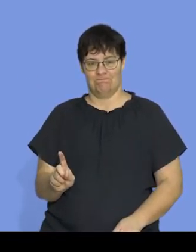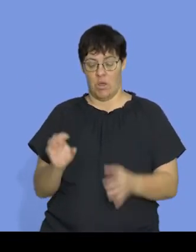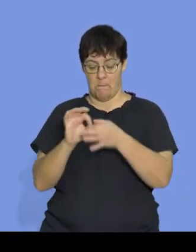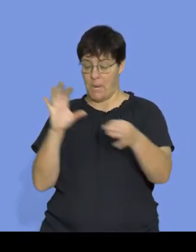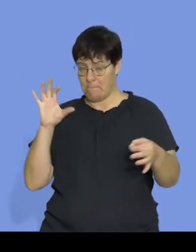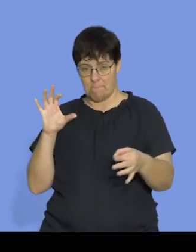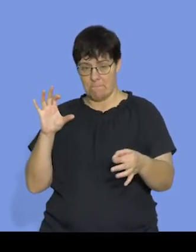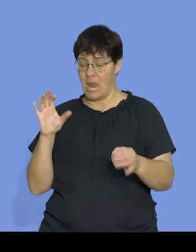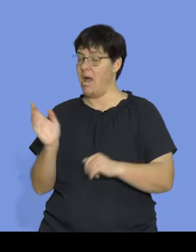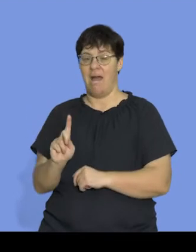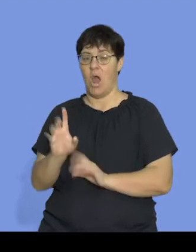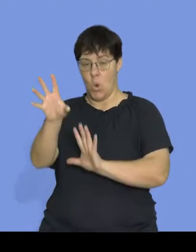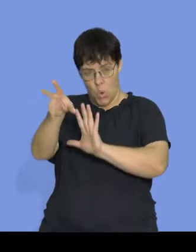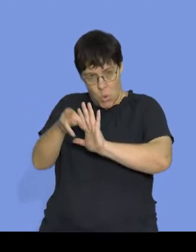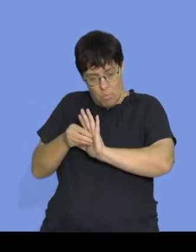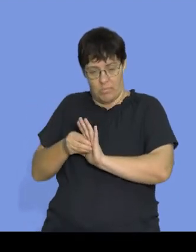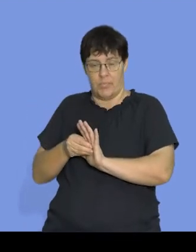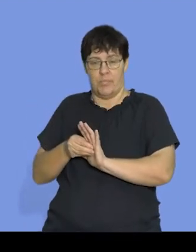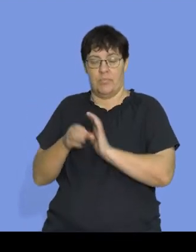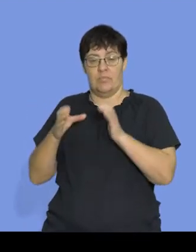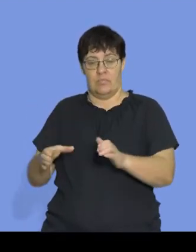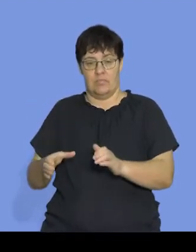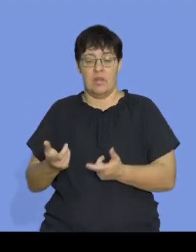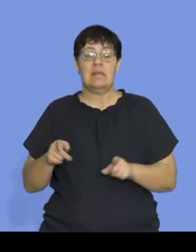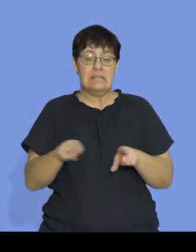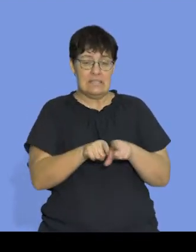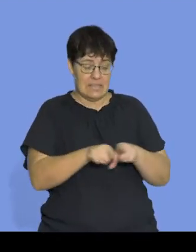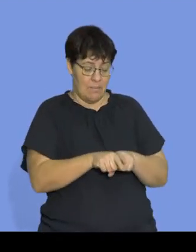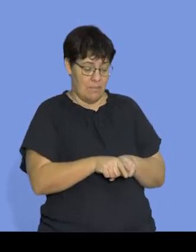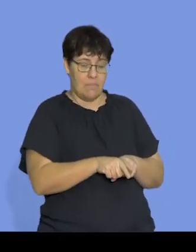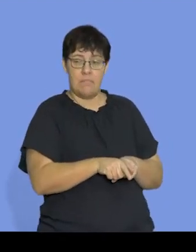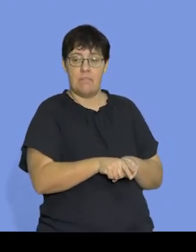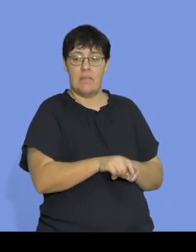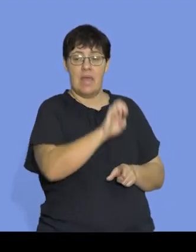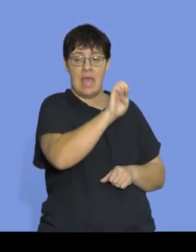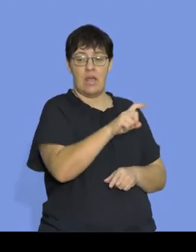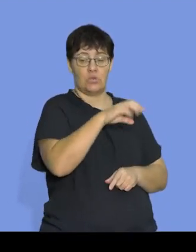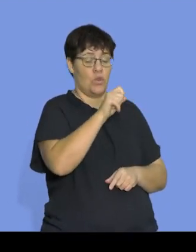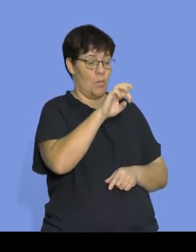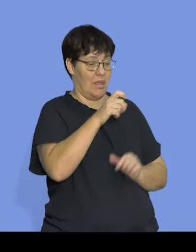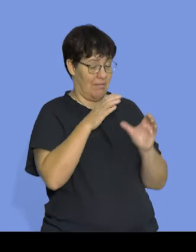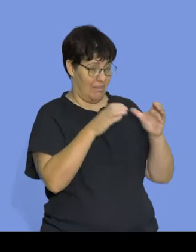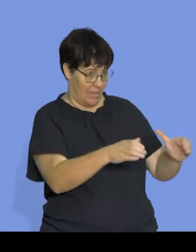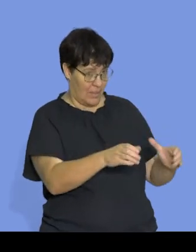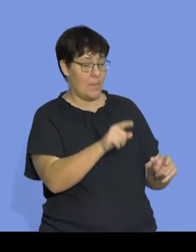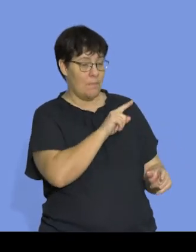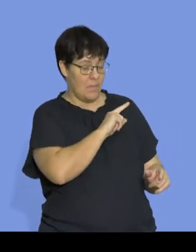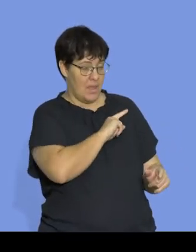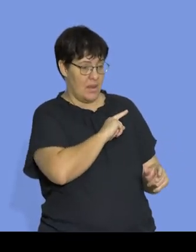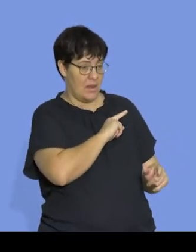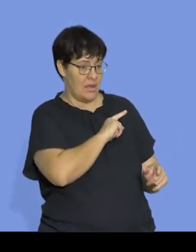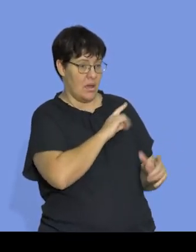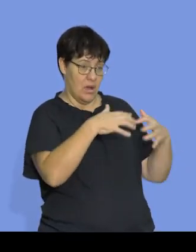broken, in a chemical reaction. And also in an exothermic reaction, which actually releases energy, we actually